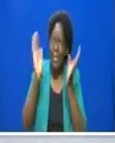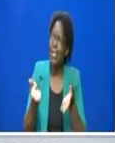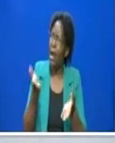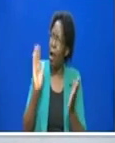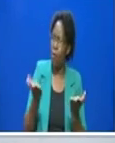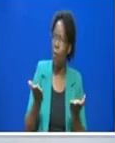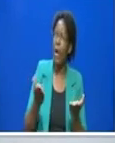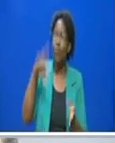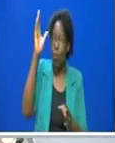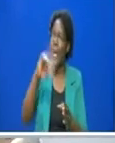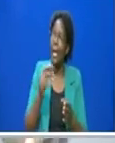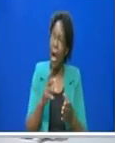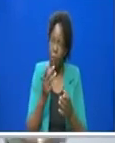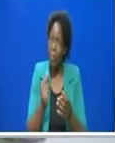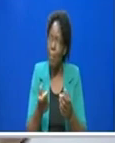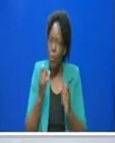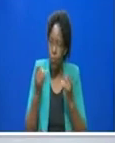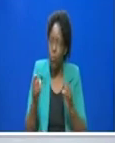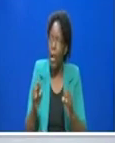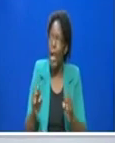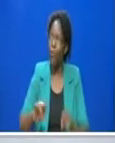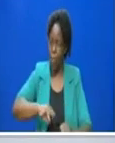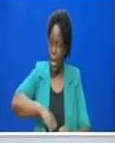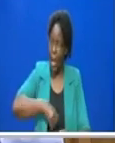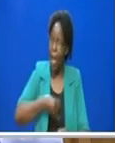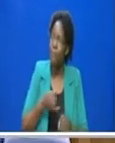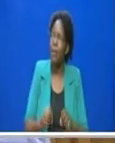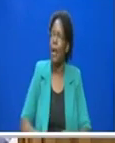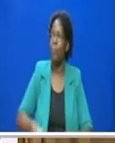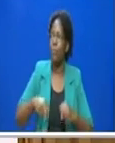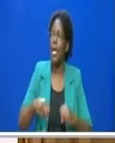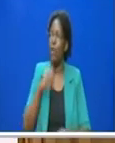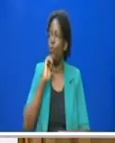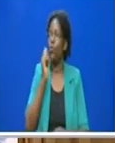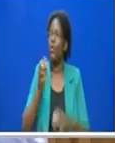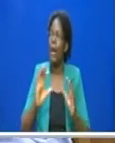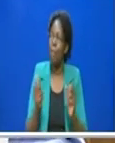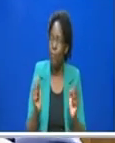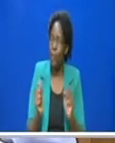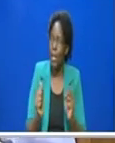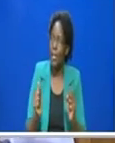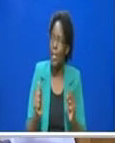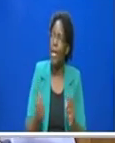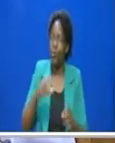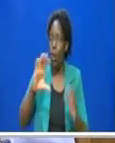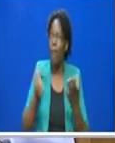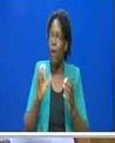have to make life comfortable. If you don't have a fridge, Malimu, how comes you have such a cold